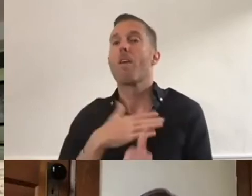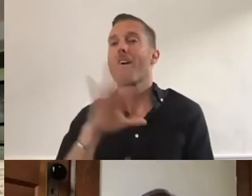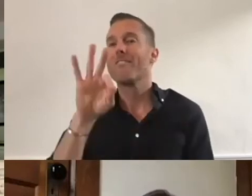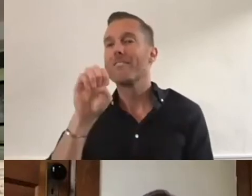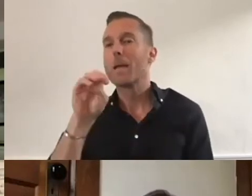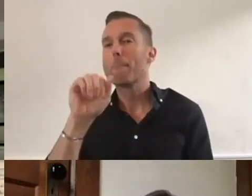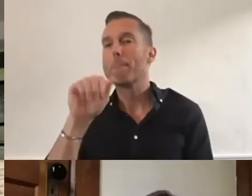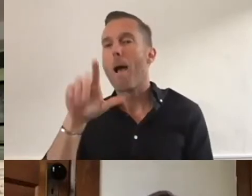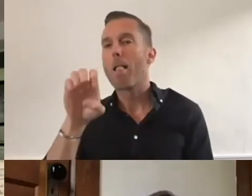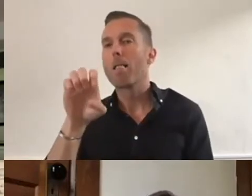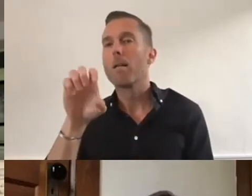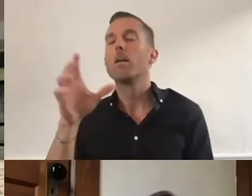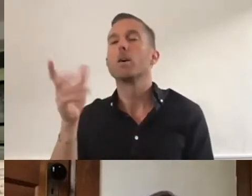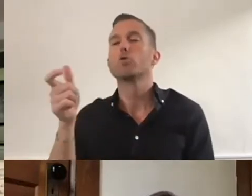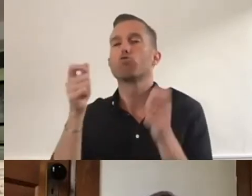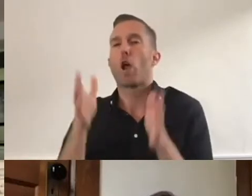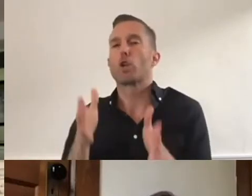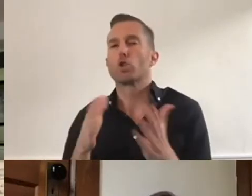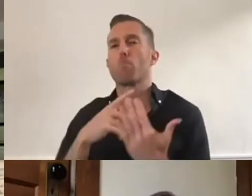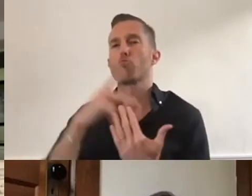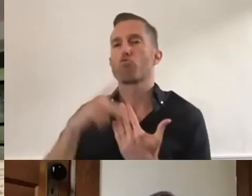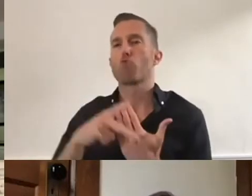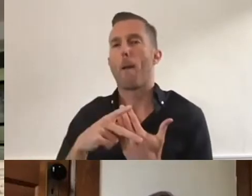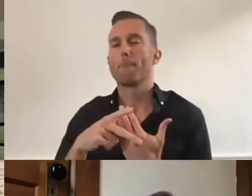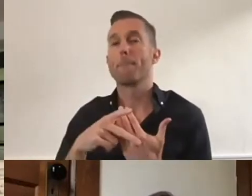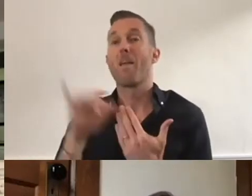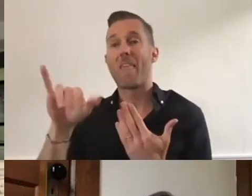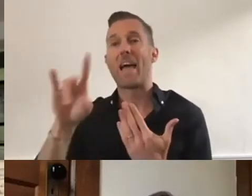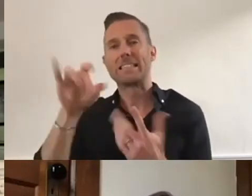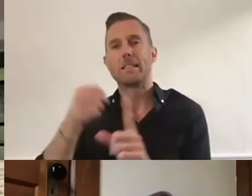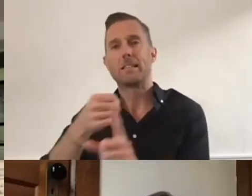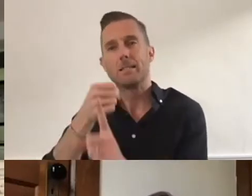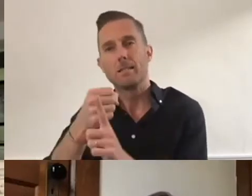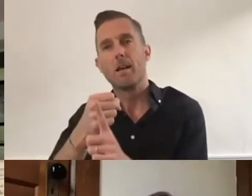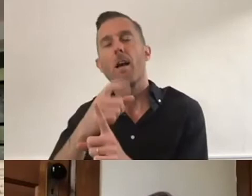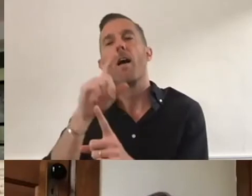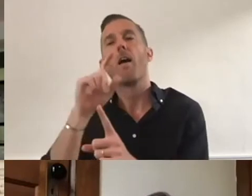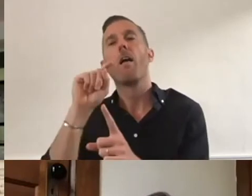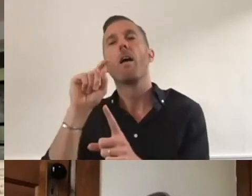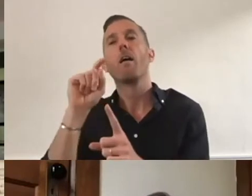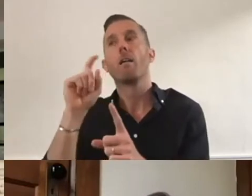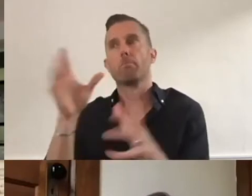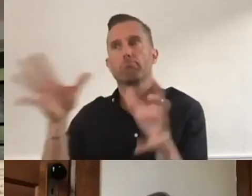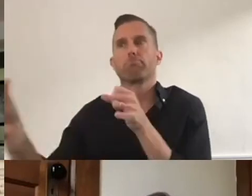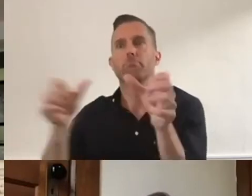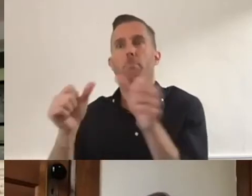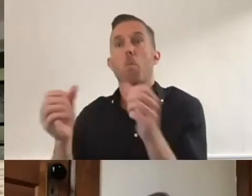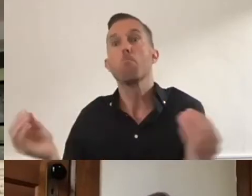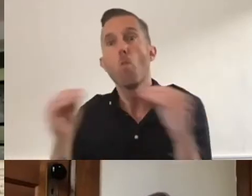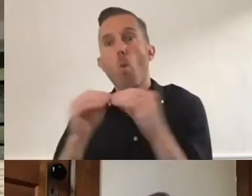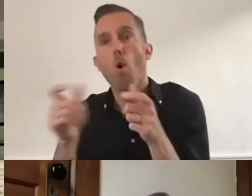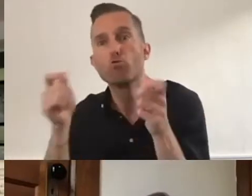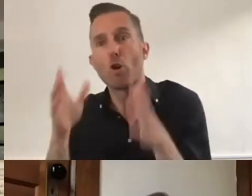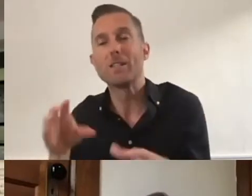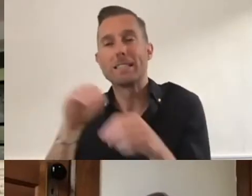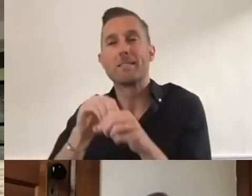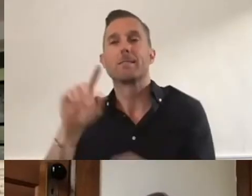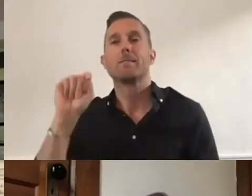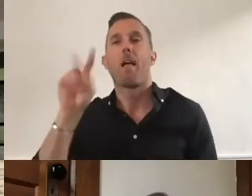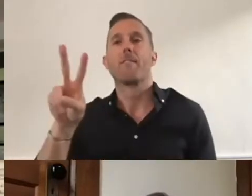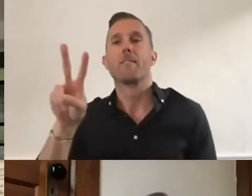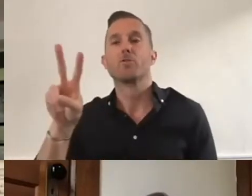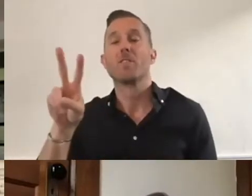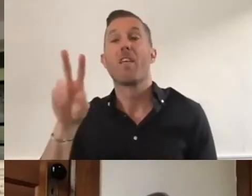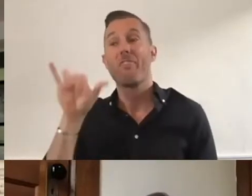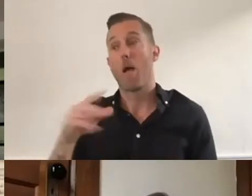which really did impact the landscape of female directors in television. And this is a program that is currently